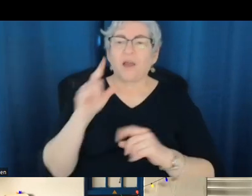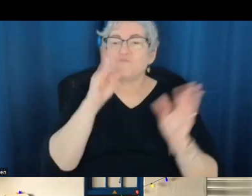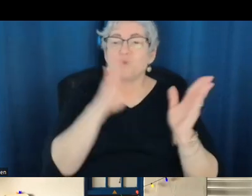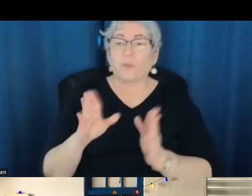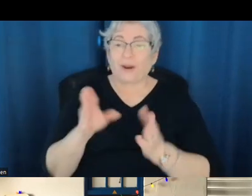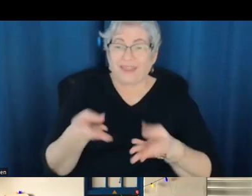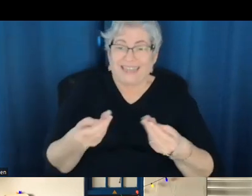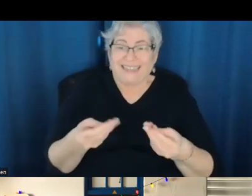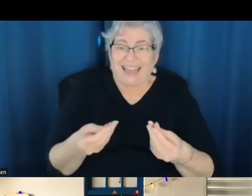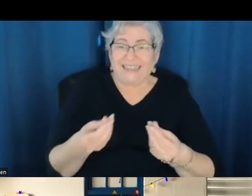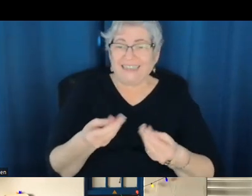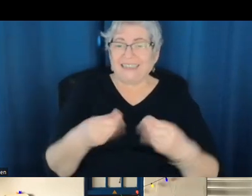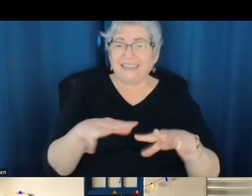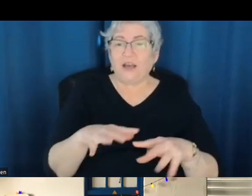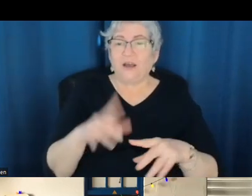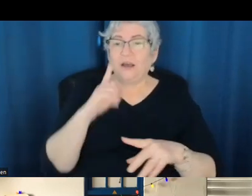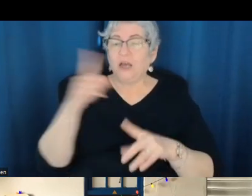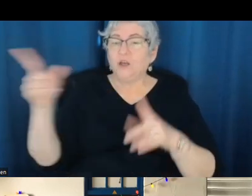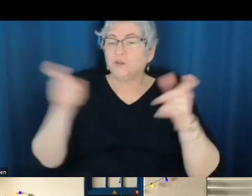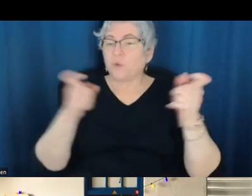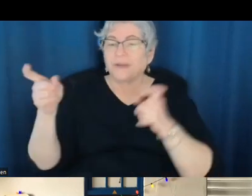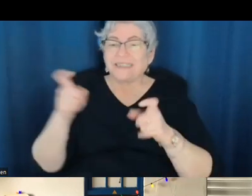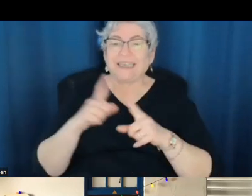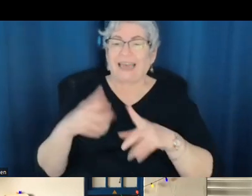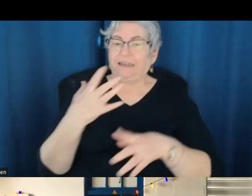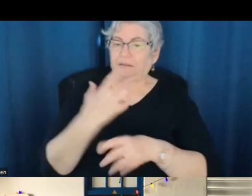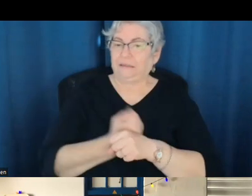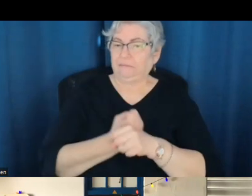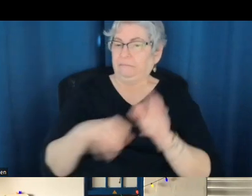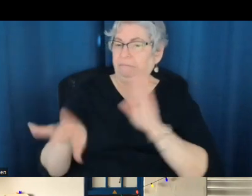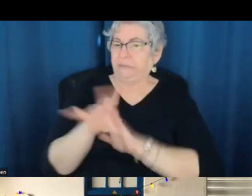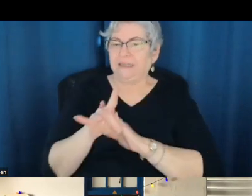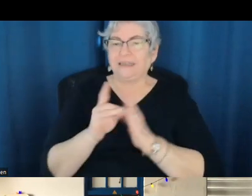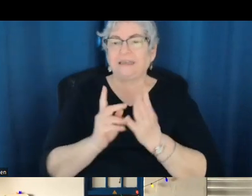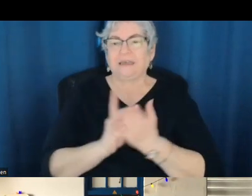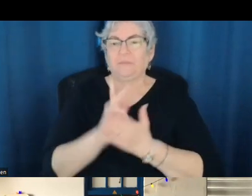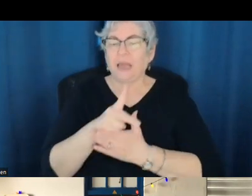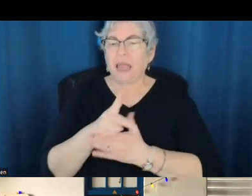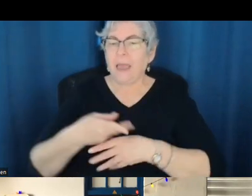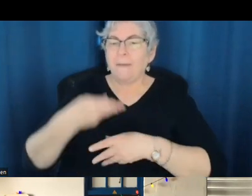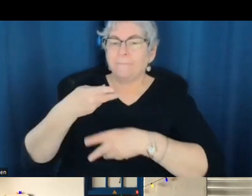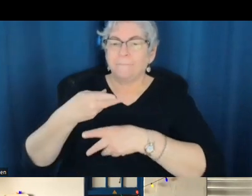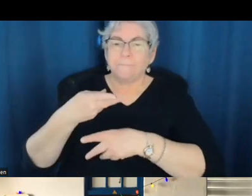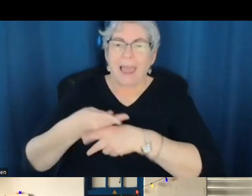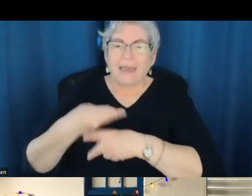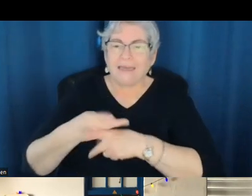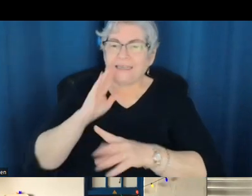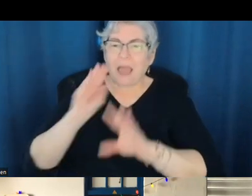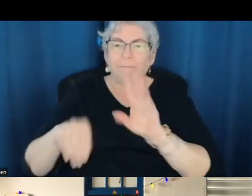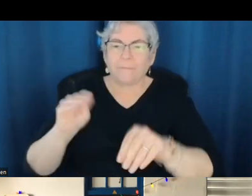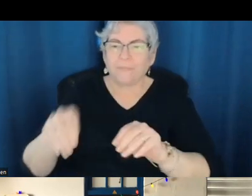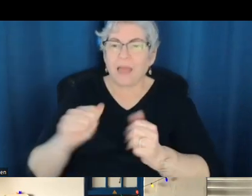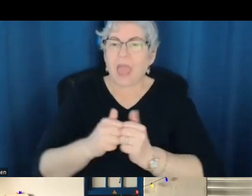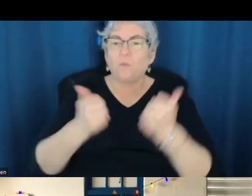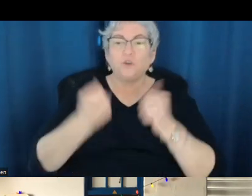site, sourcing and selecting plants, planting and maintenance techniques, even ideas on